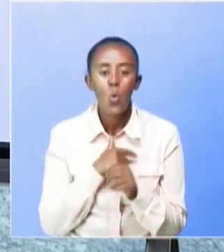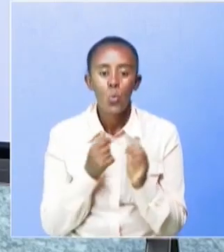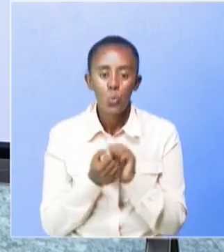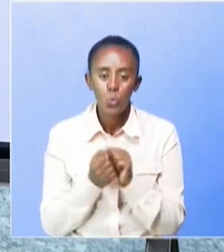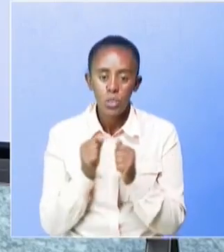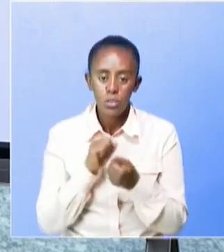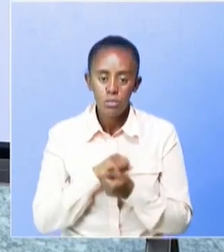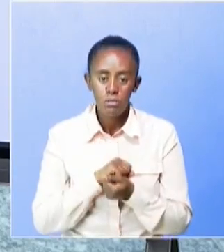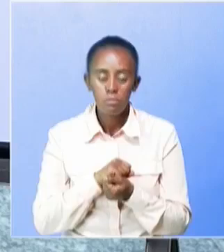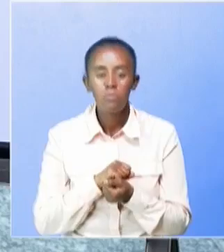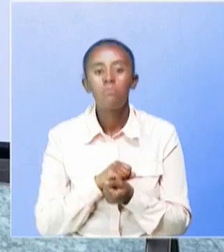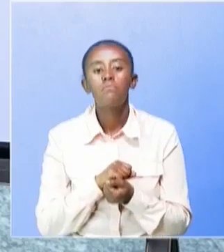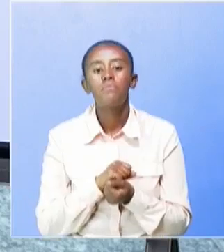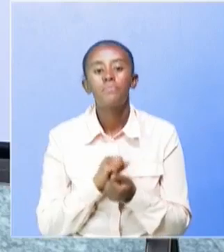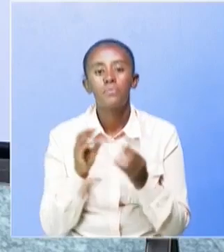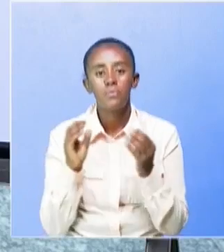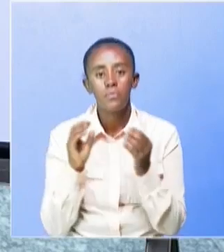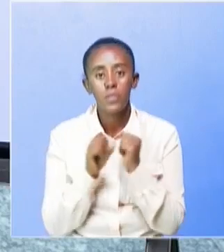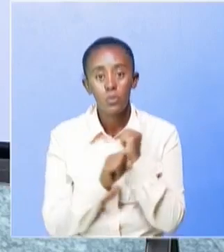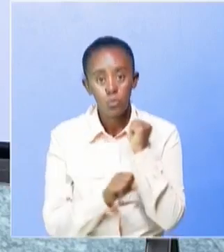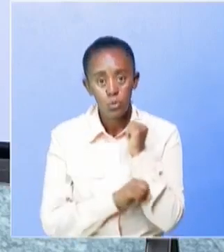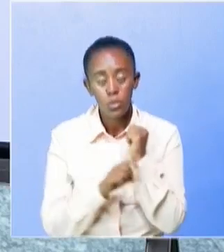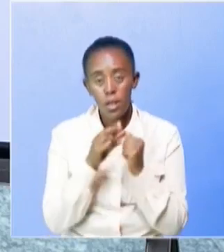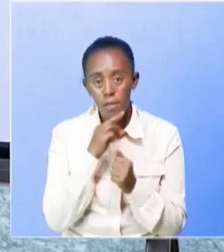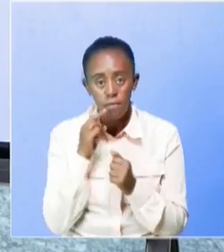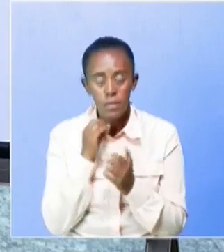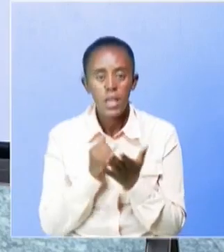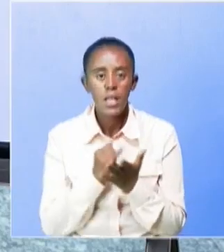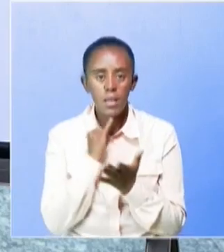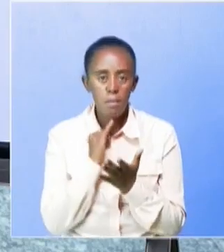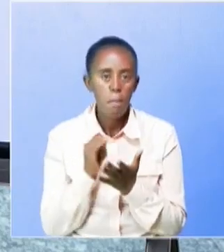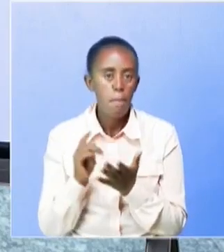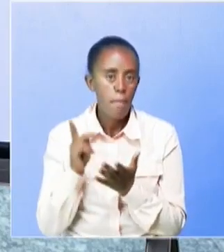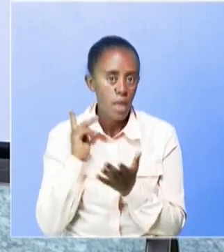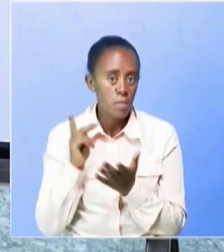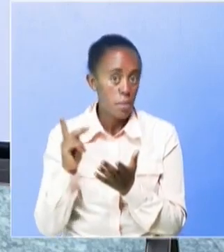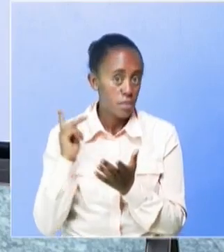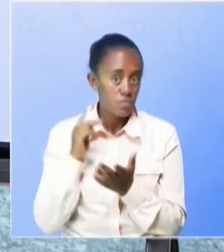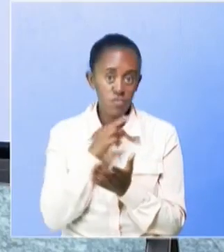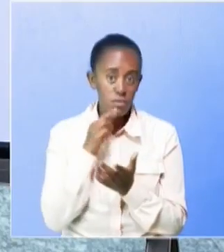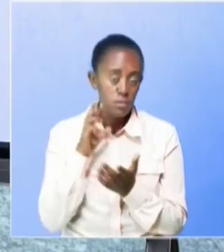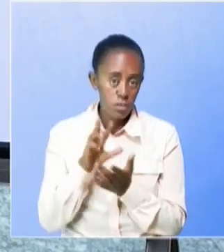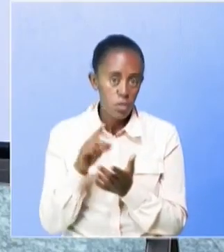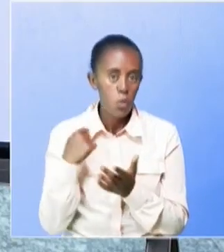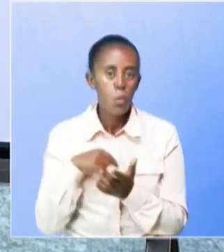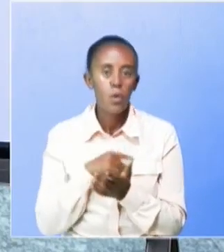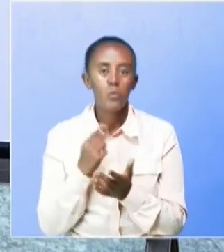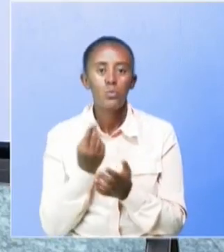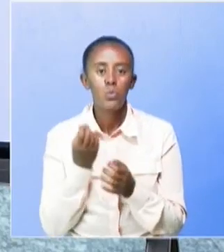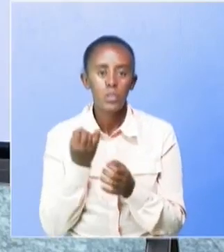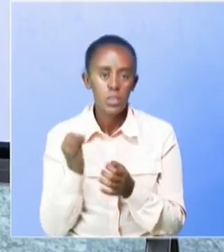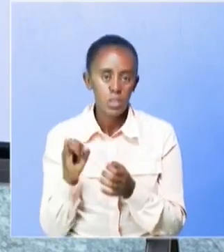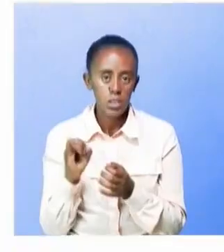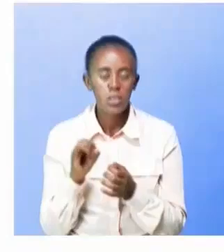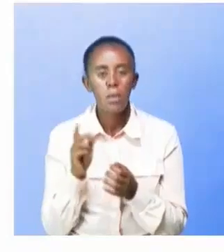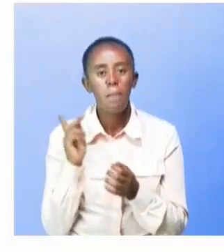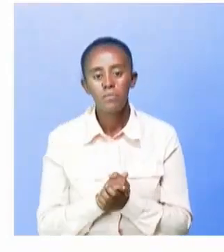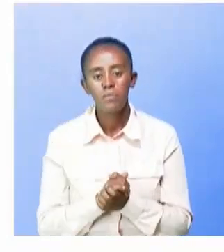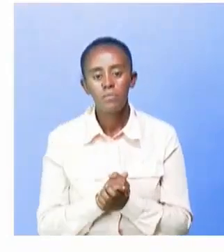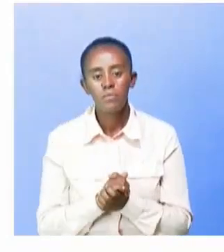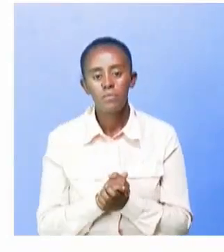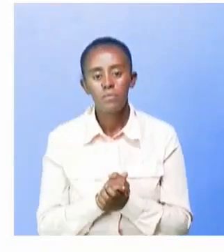change the root verb into its past participle form when we are using it with past